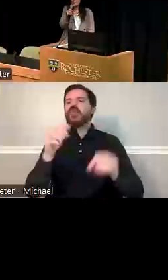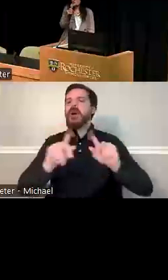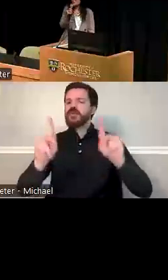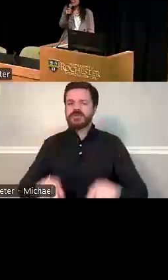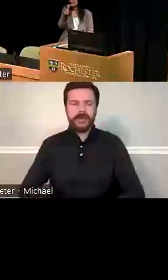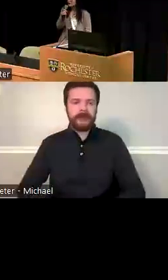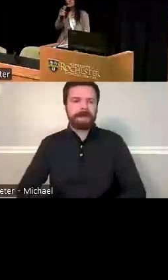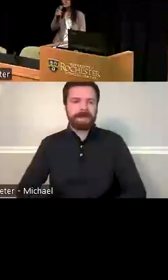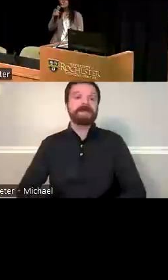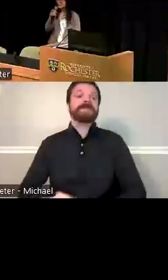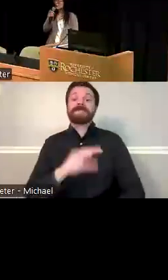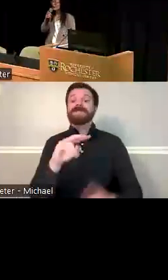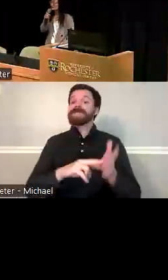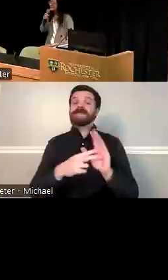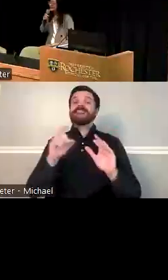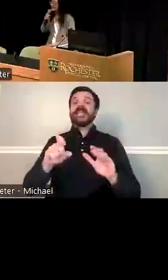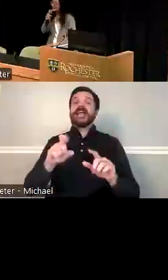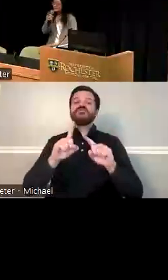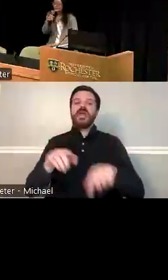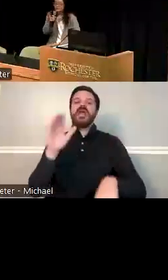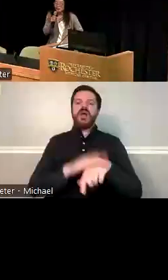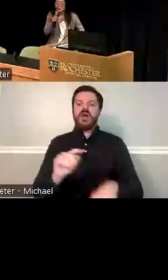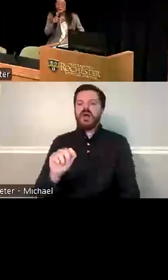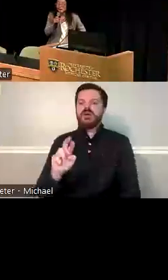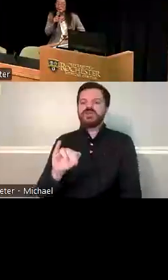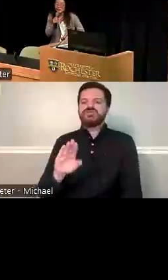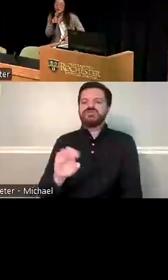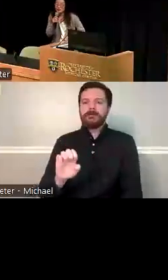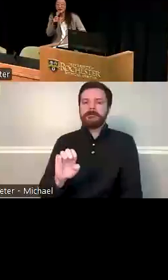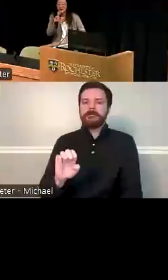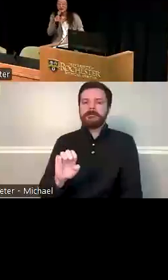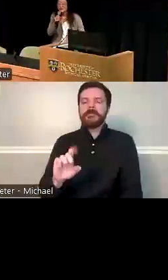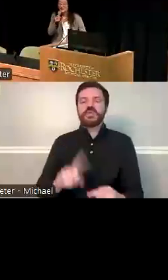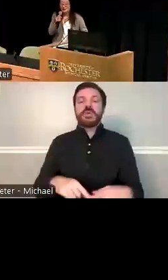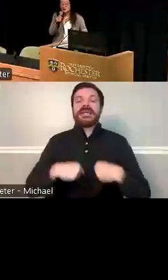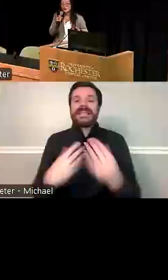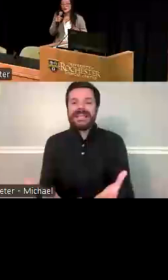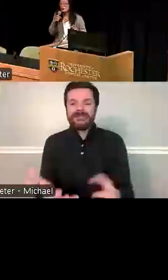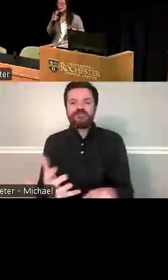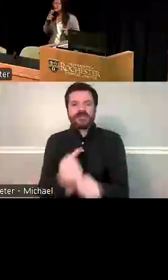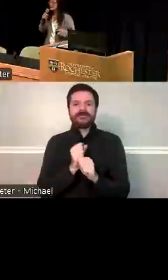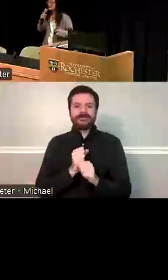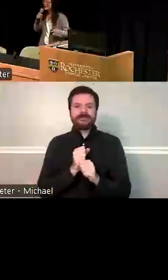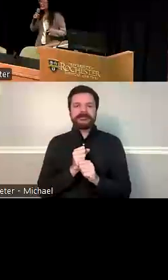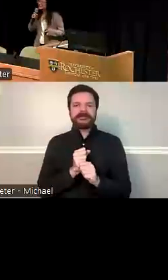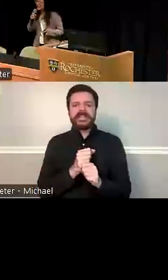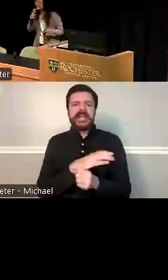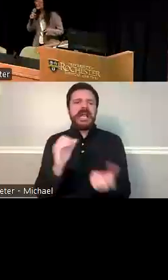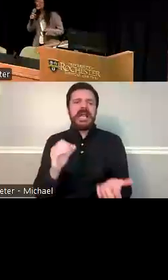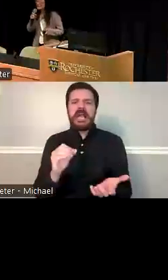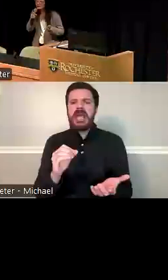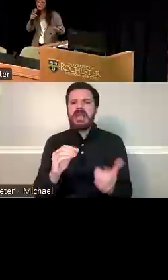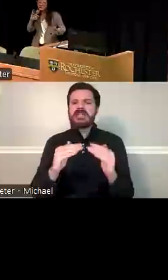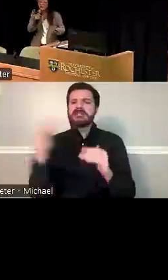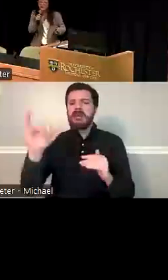really had to rely on their tribe by giving and receiving. And there's not a whole lot of disparities then